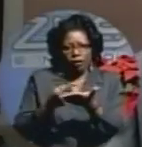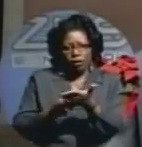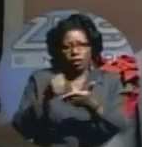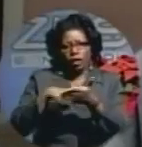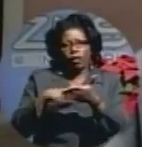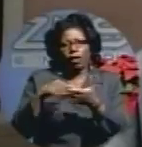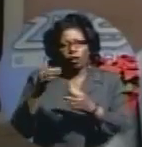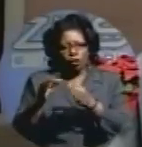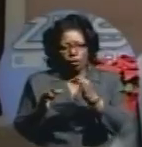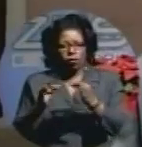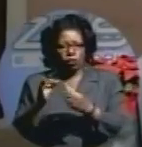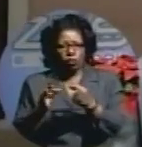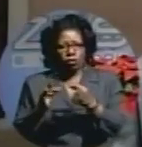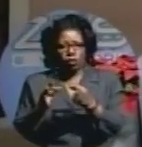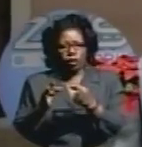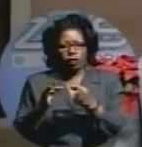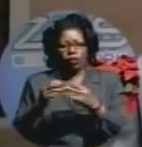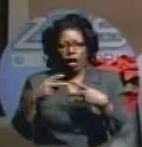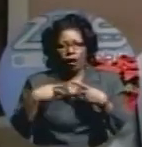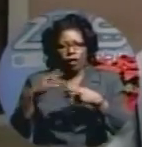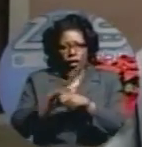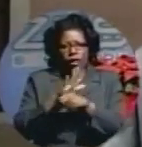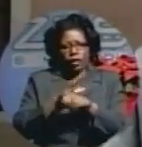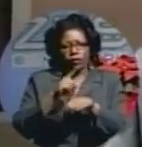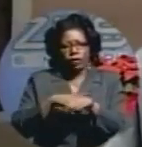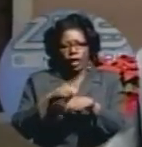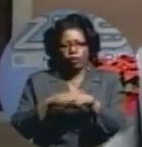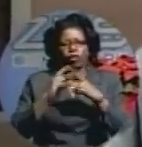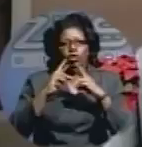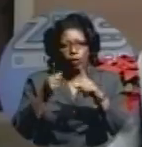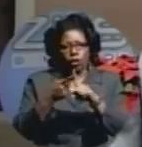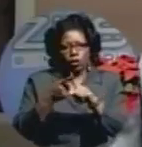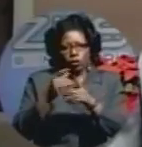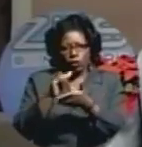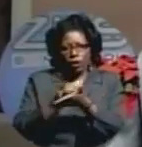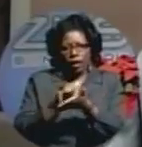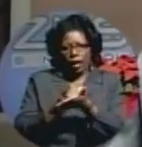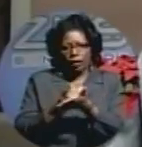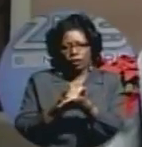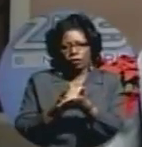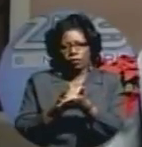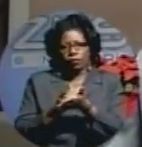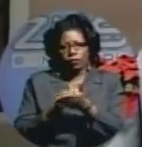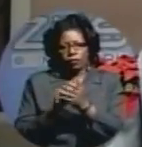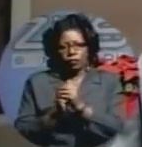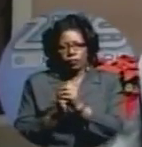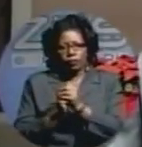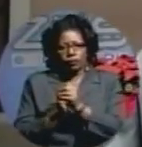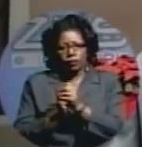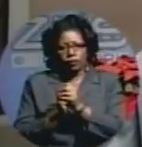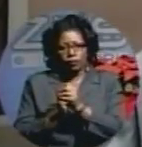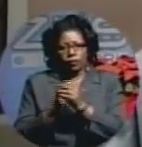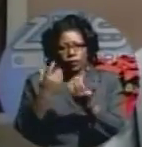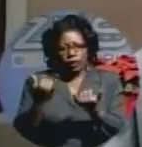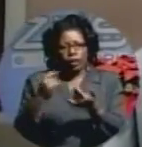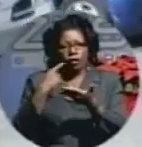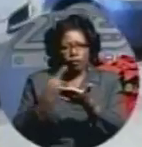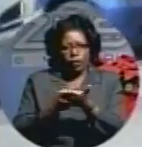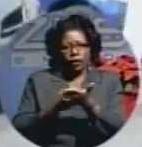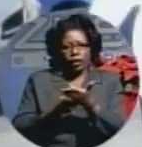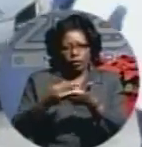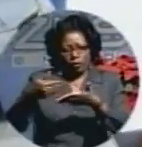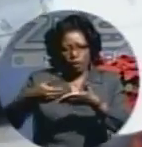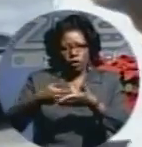whether he had sufficient time in order to respond to that. And I think that will be cured by the fact that there's going to be a new